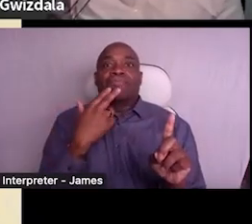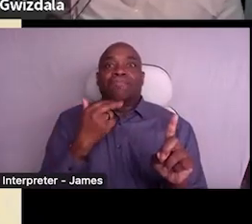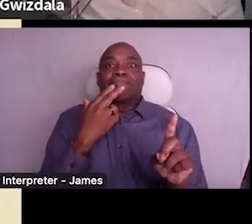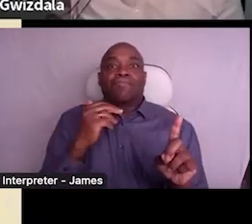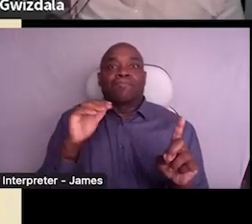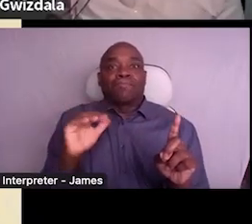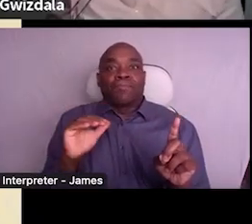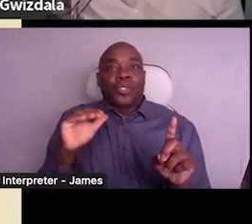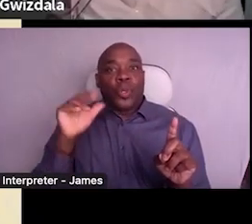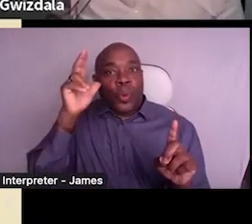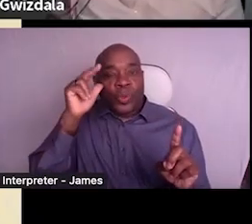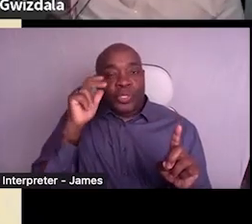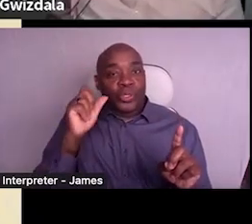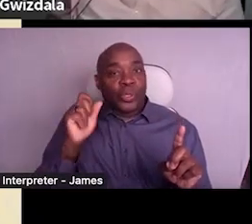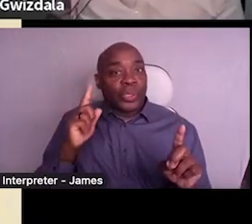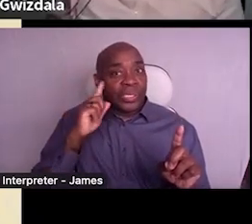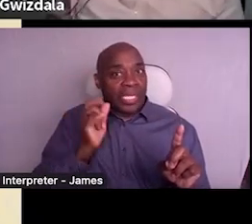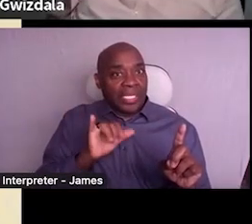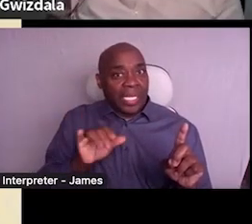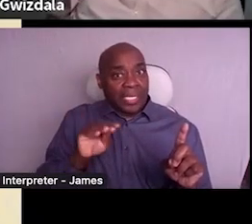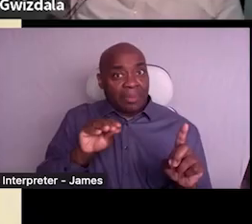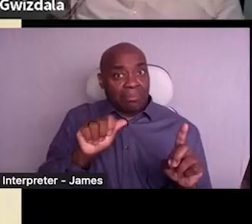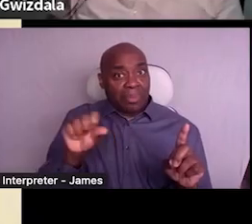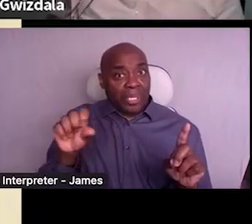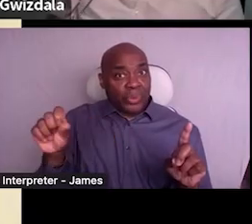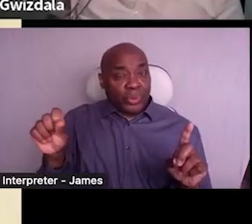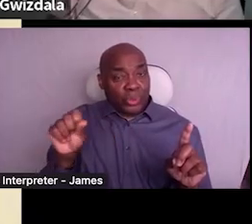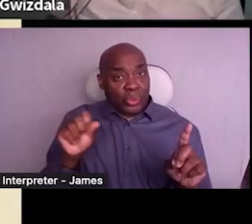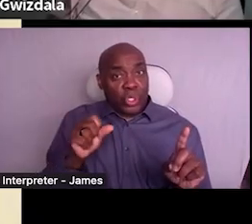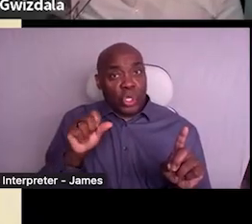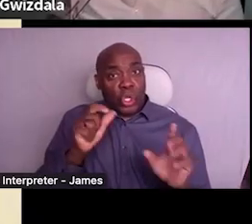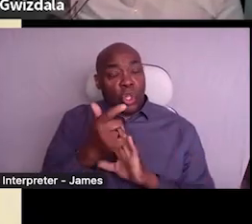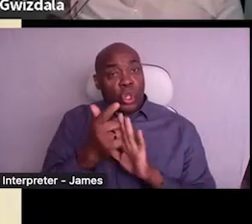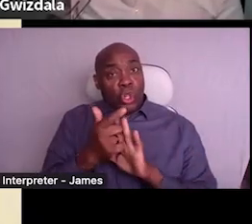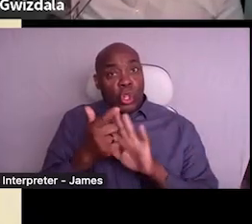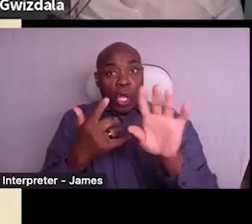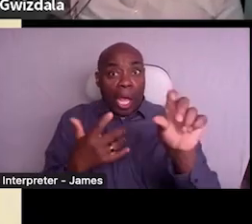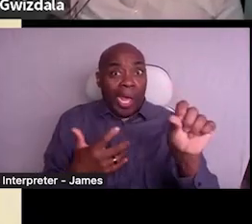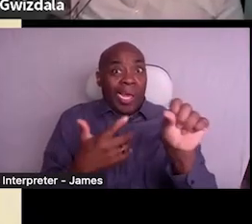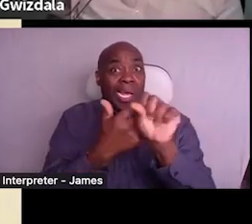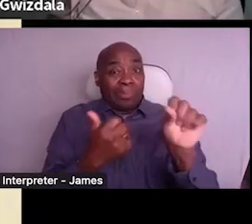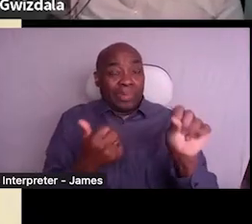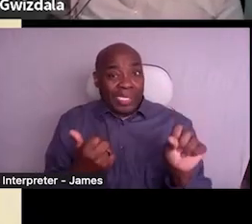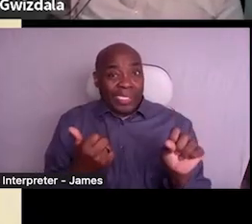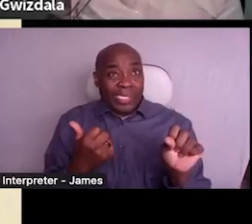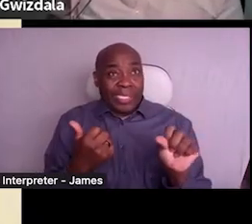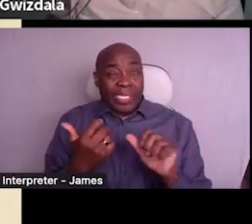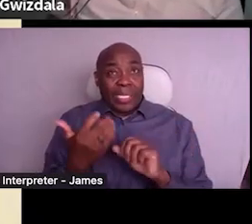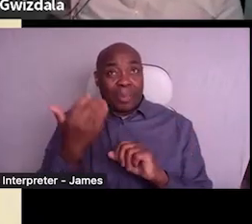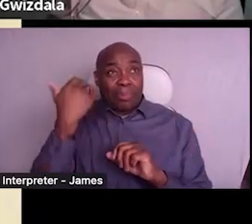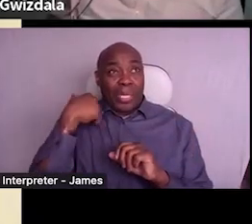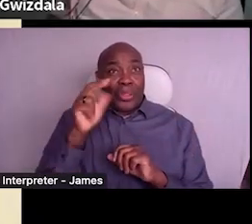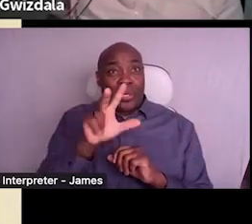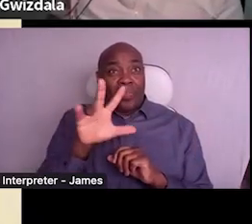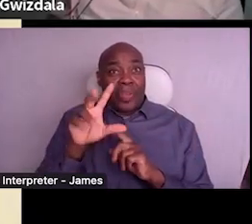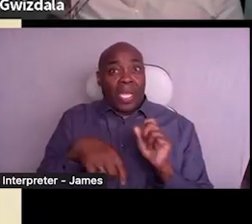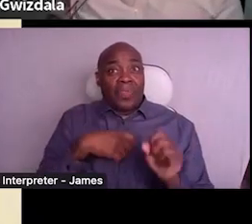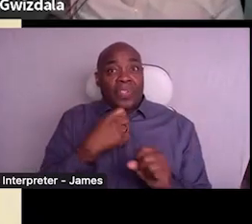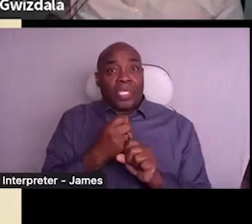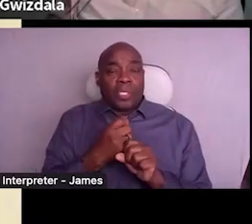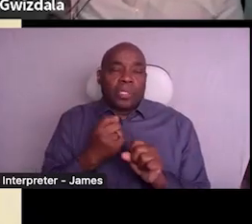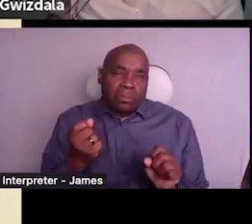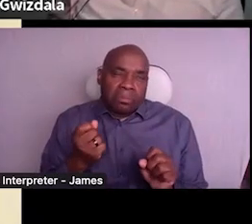it sounds like Massachusetts law has been updated since in the past 35 years, and I would expect